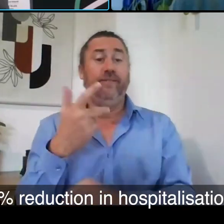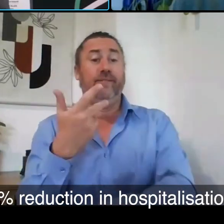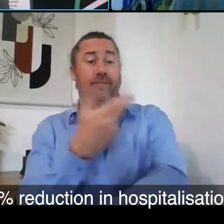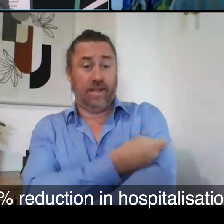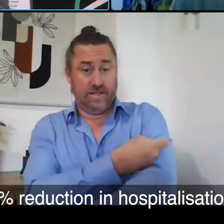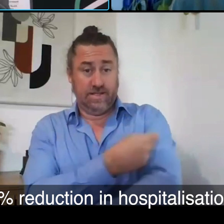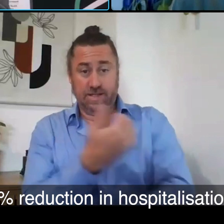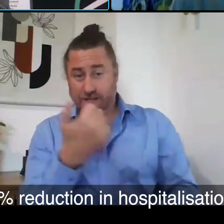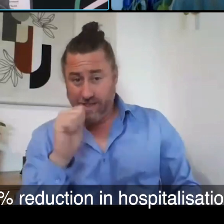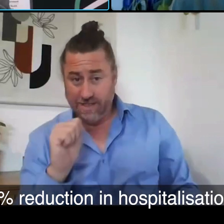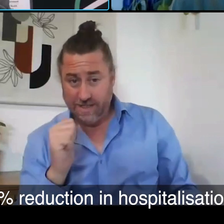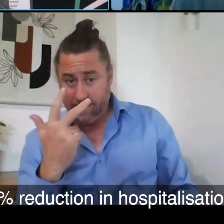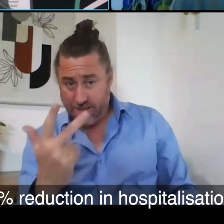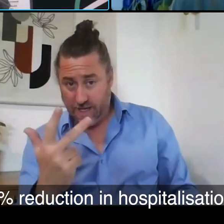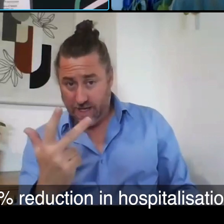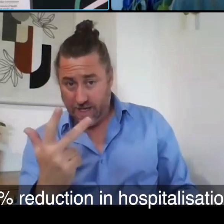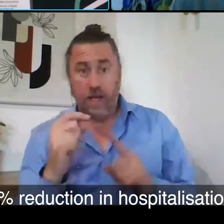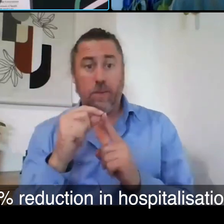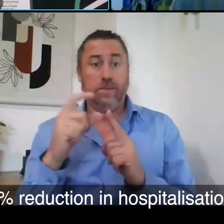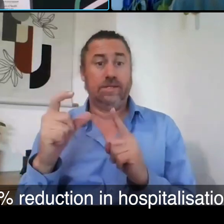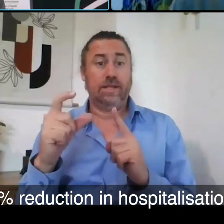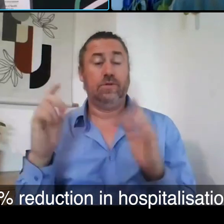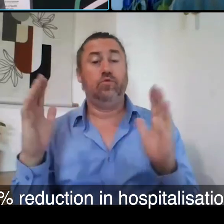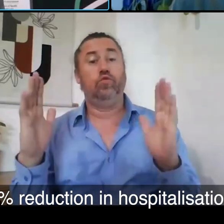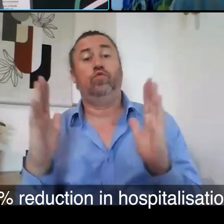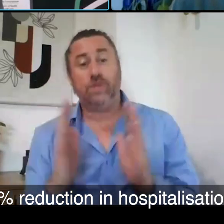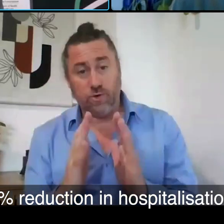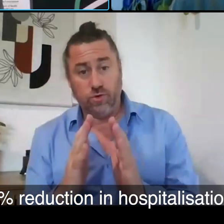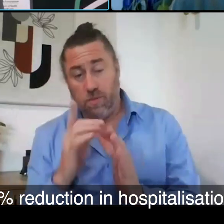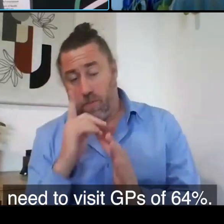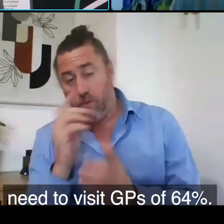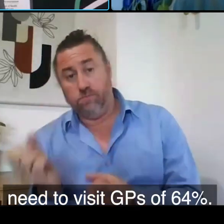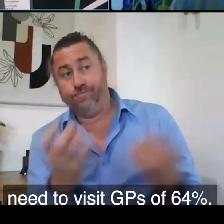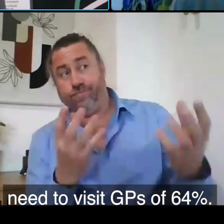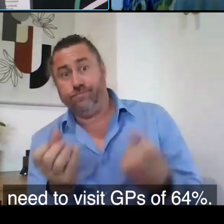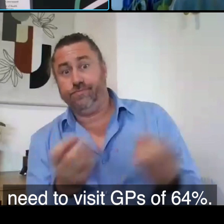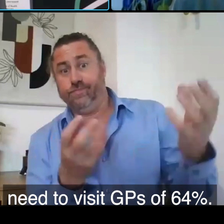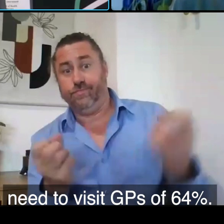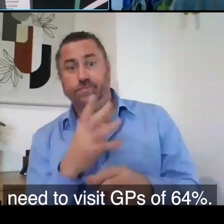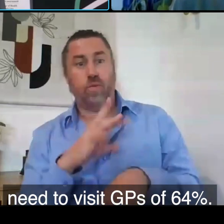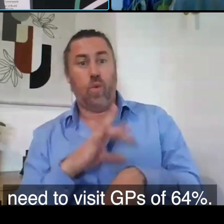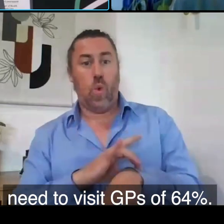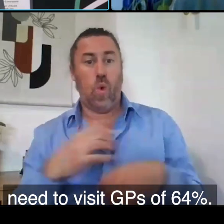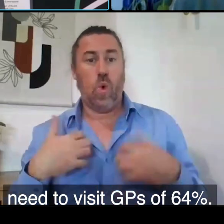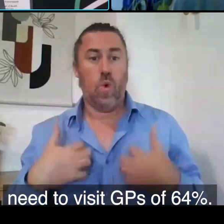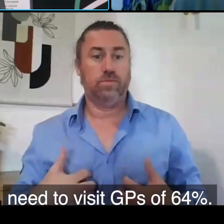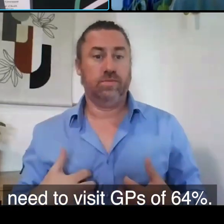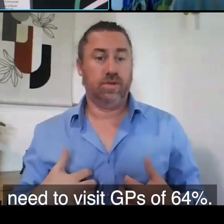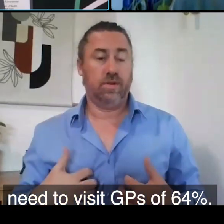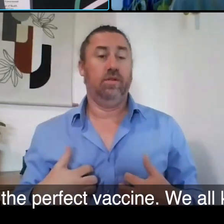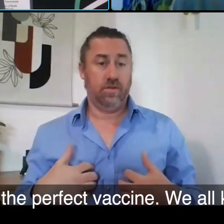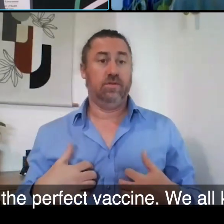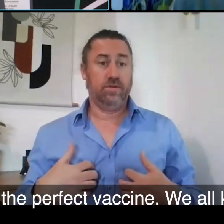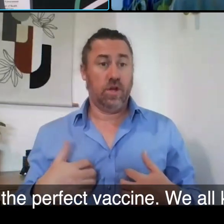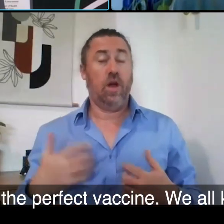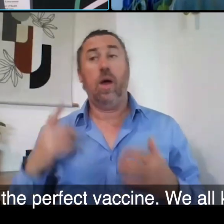had a 68% reduction in hospitalisations and a need to visit GPs of